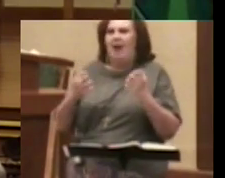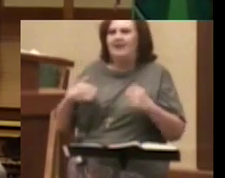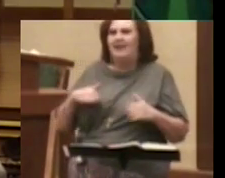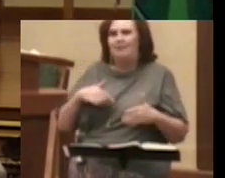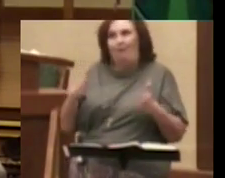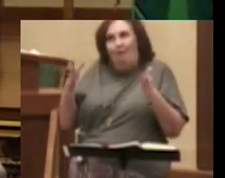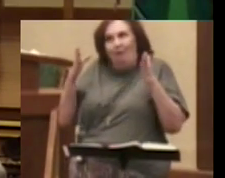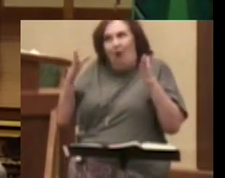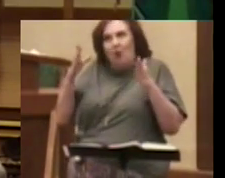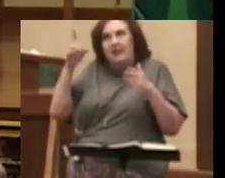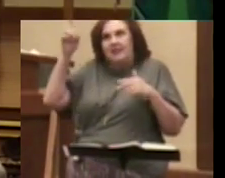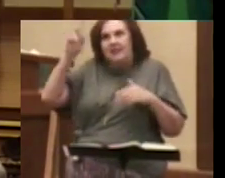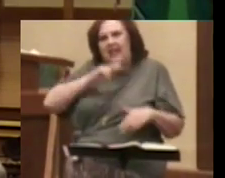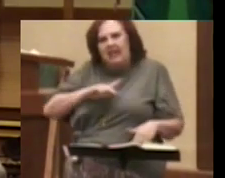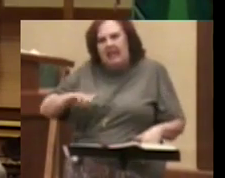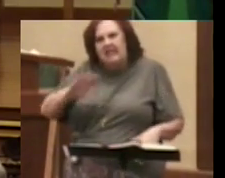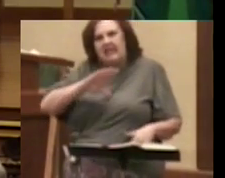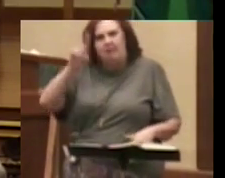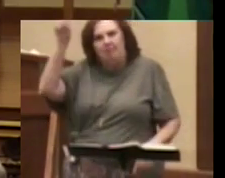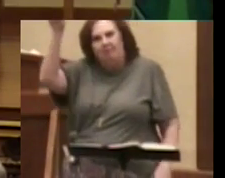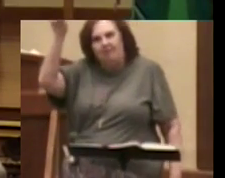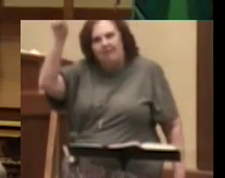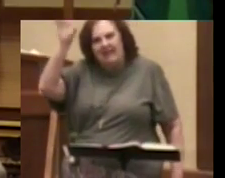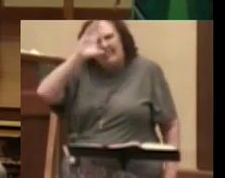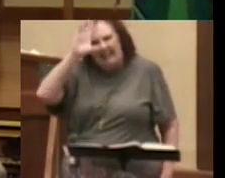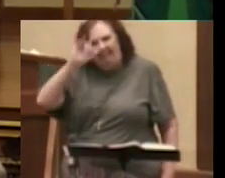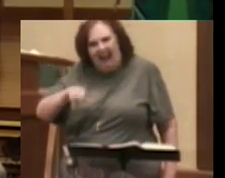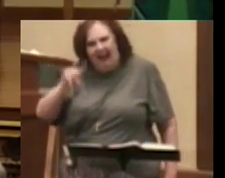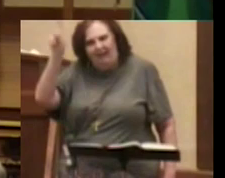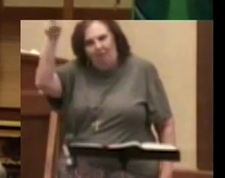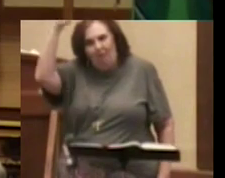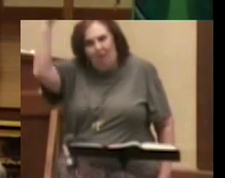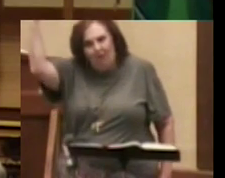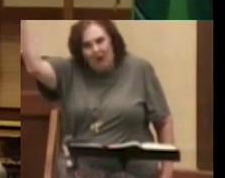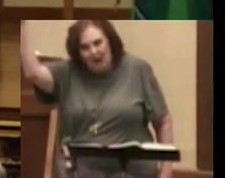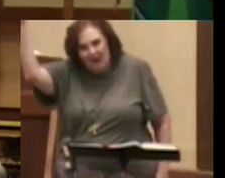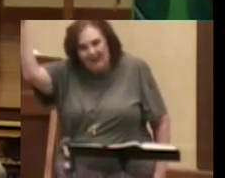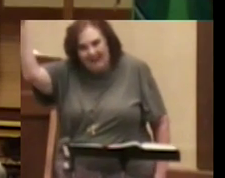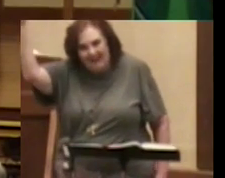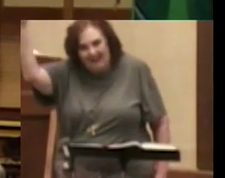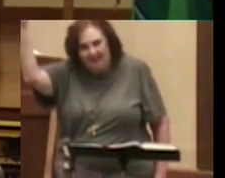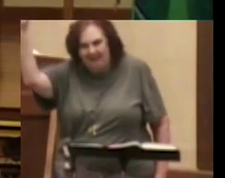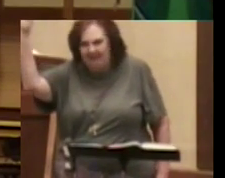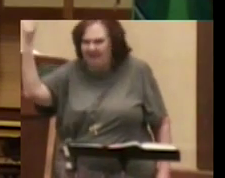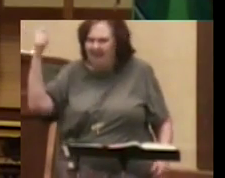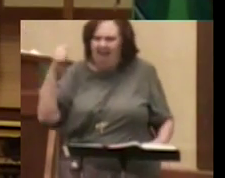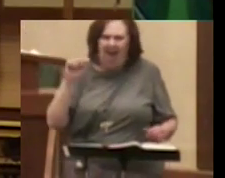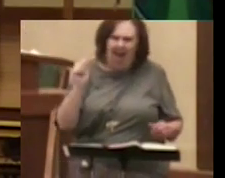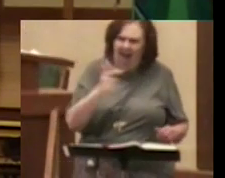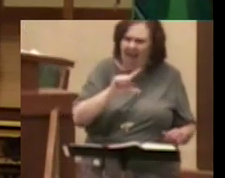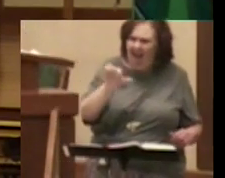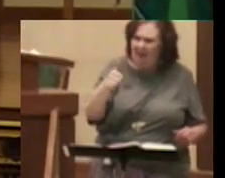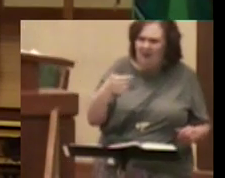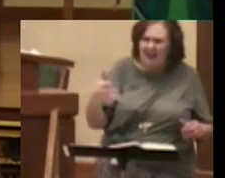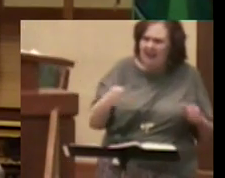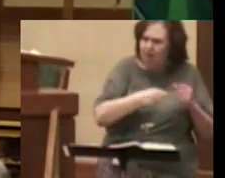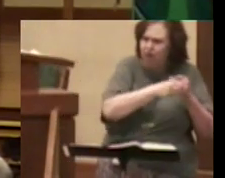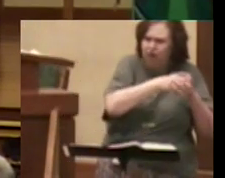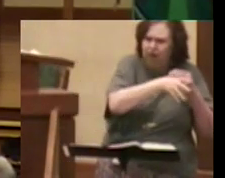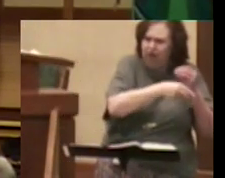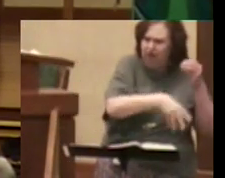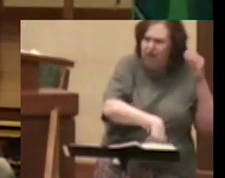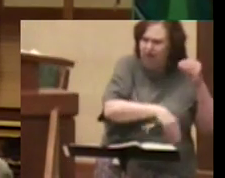to seek it first, the kingdom and its righteousness, and all these things will be added to you. In other